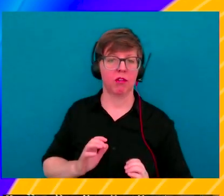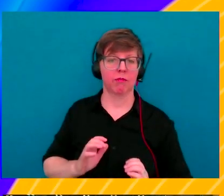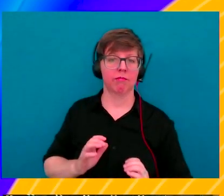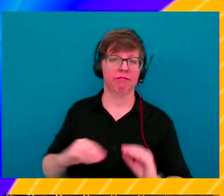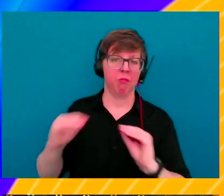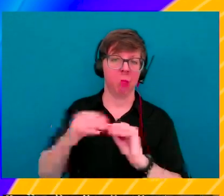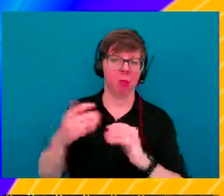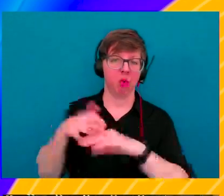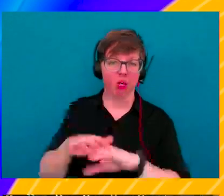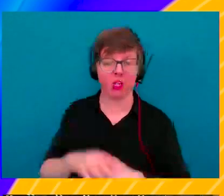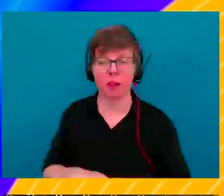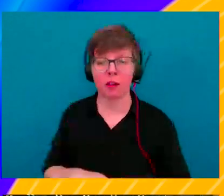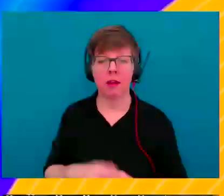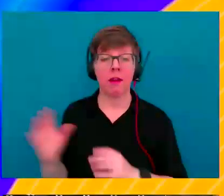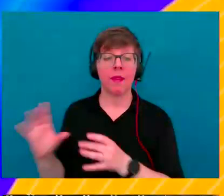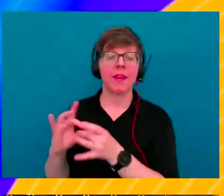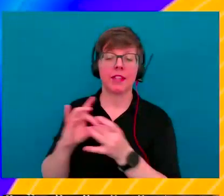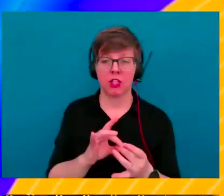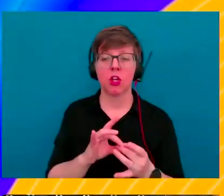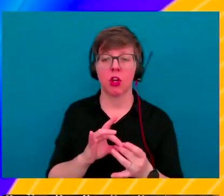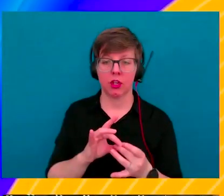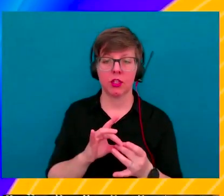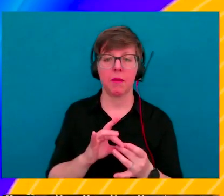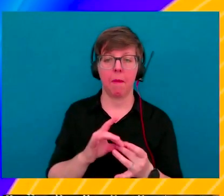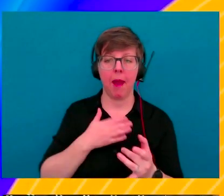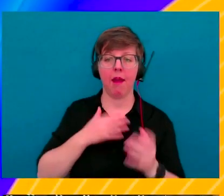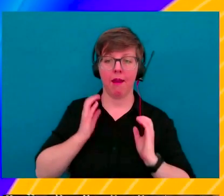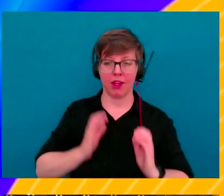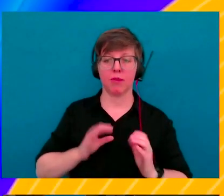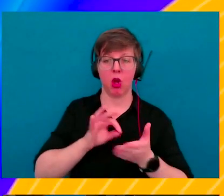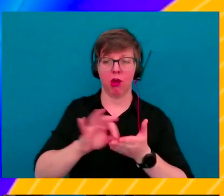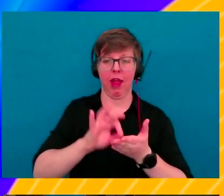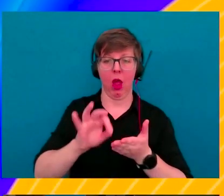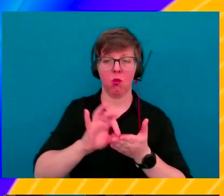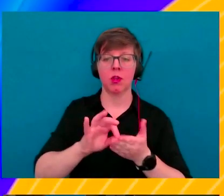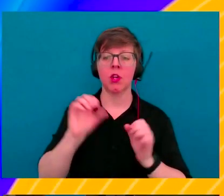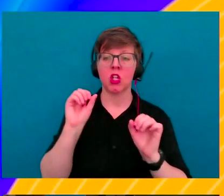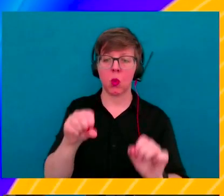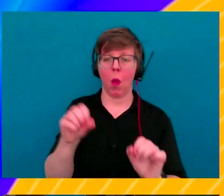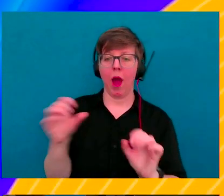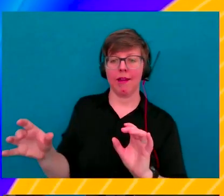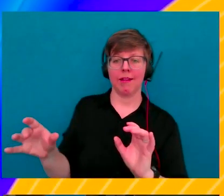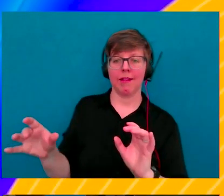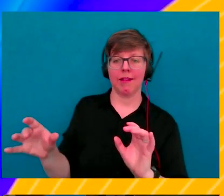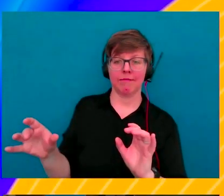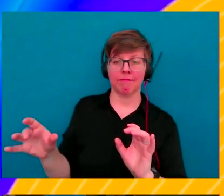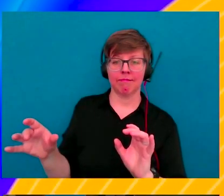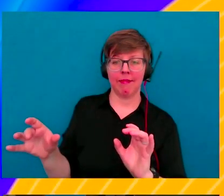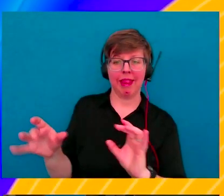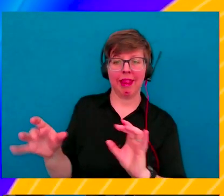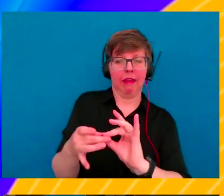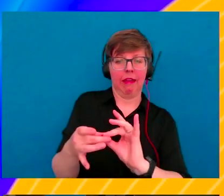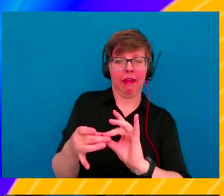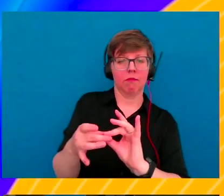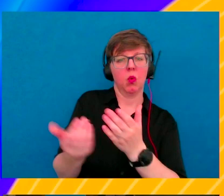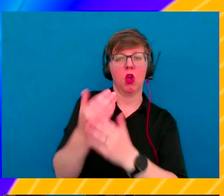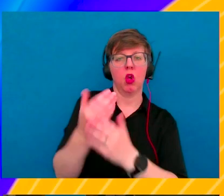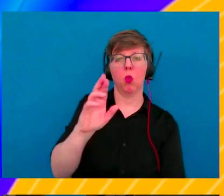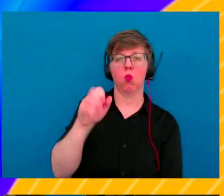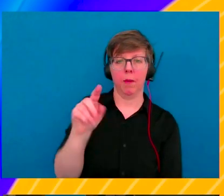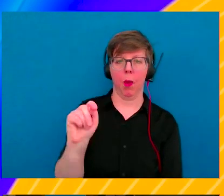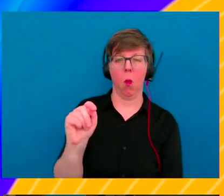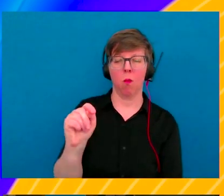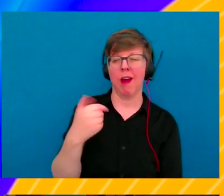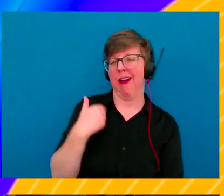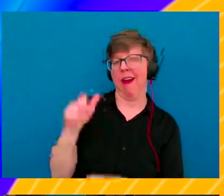what I can do is I can come in here and I can link a new repo. So I set up a repo earlier. It's a customer database inside of